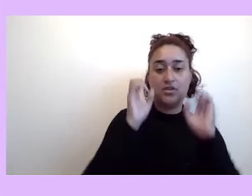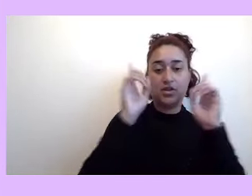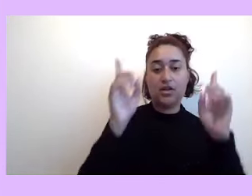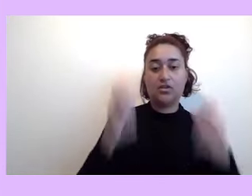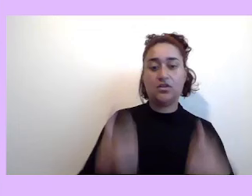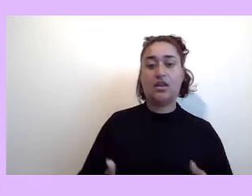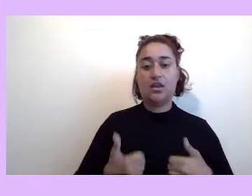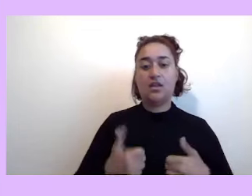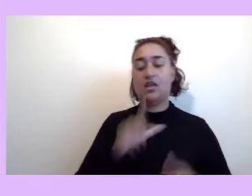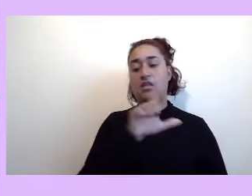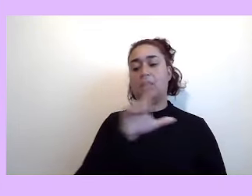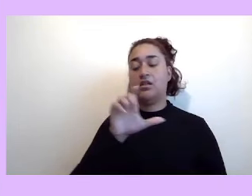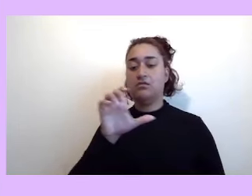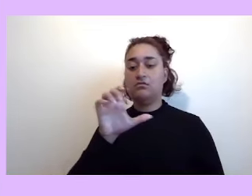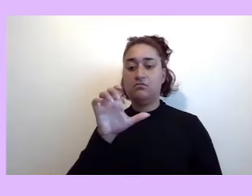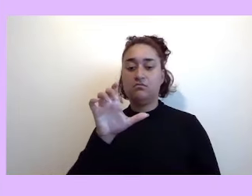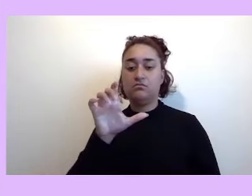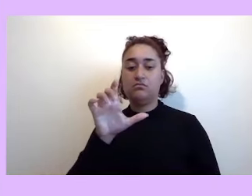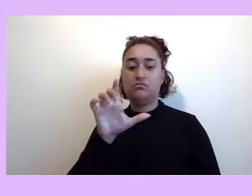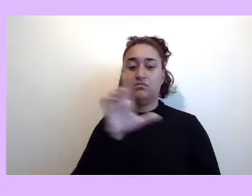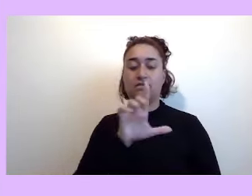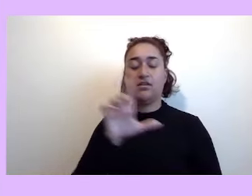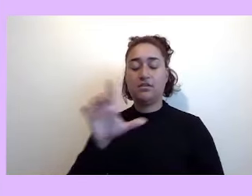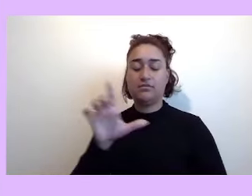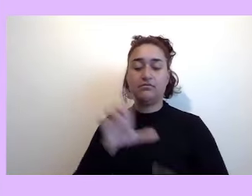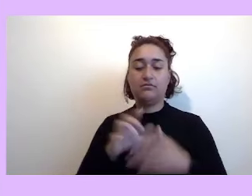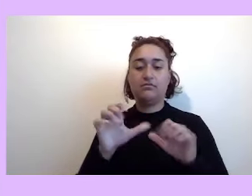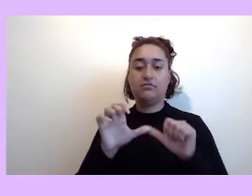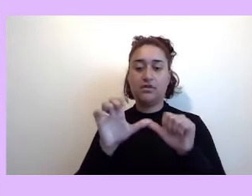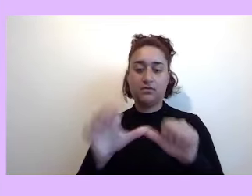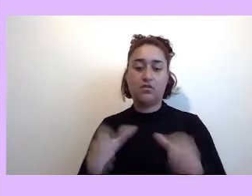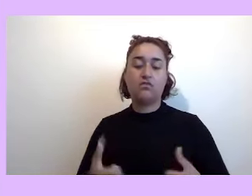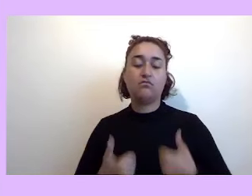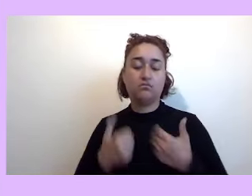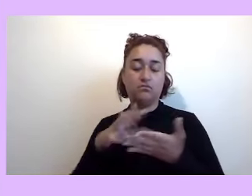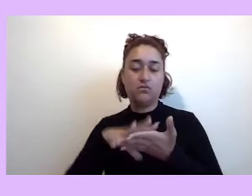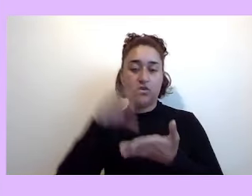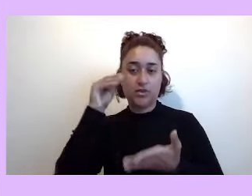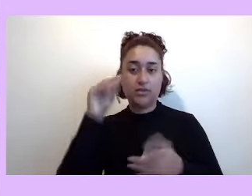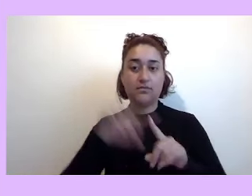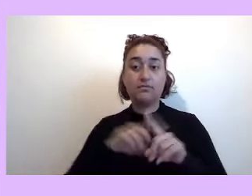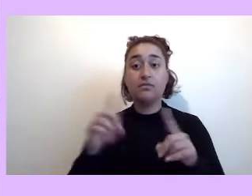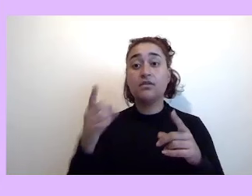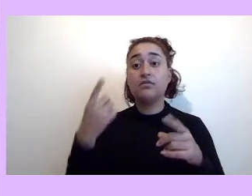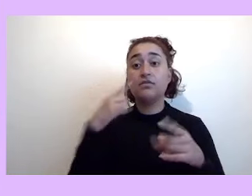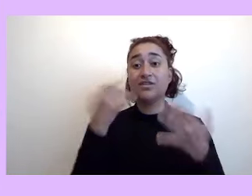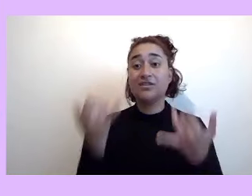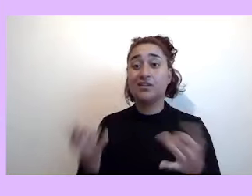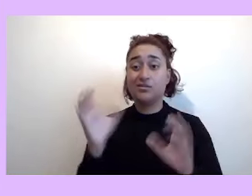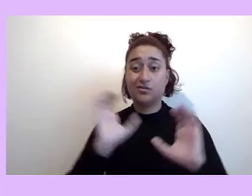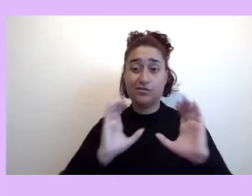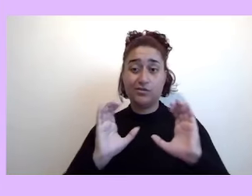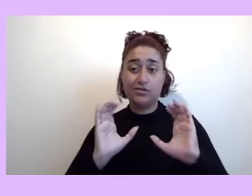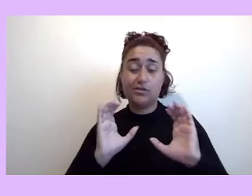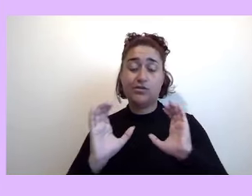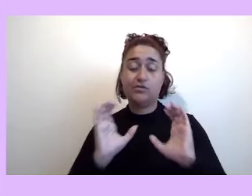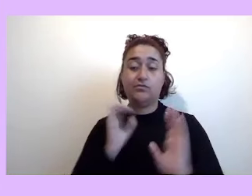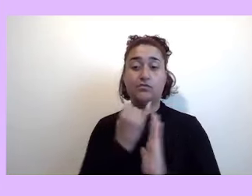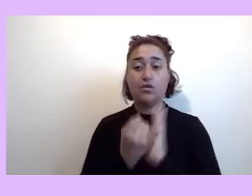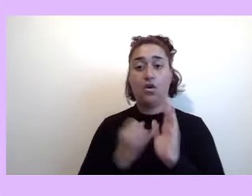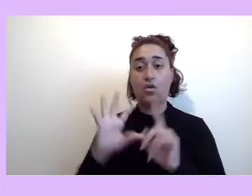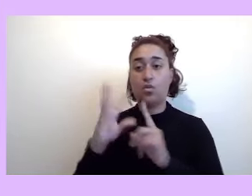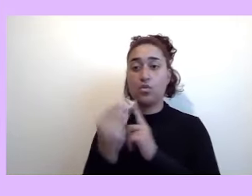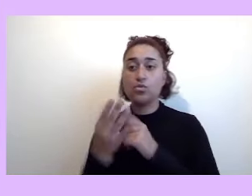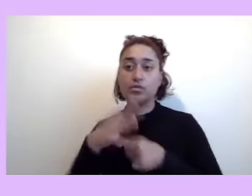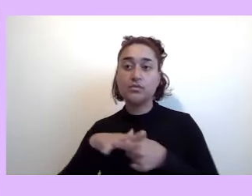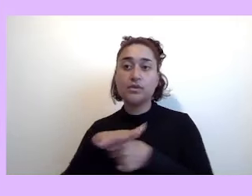civic engagement and human services, but importantly for today's conversation, the arts and culture space. So we